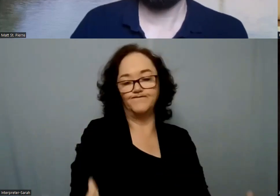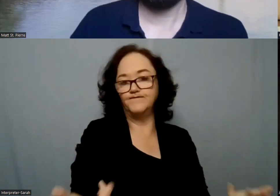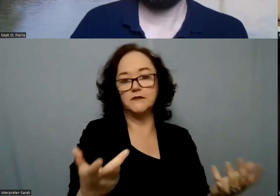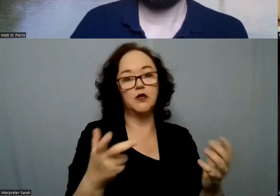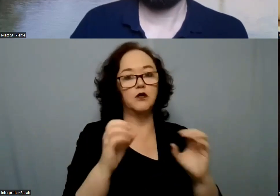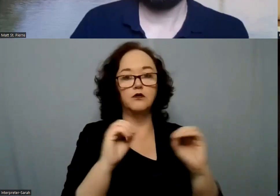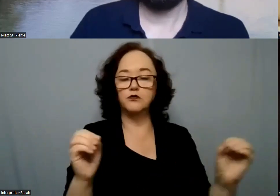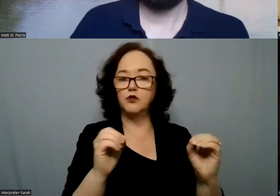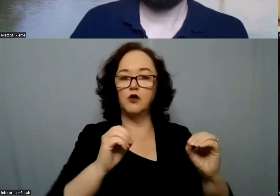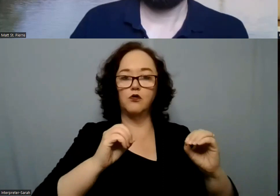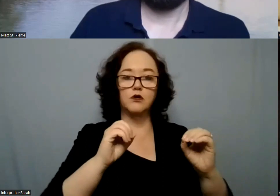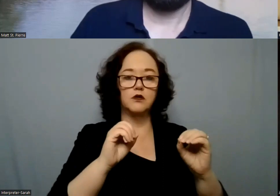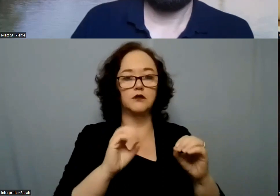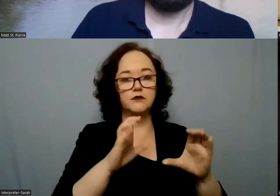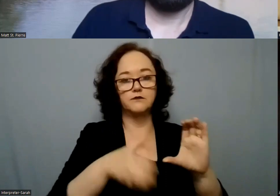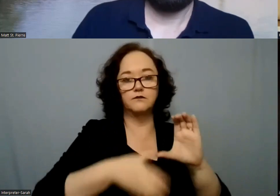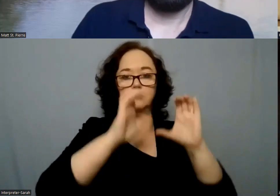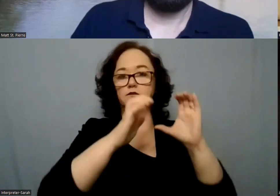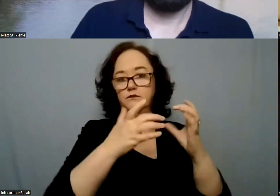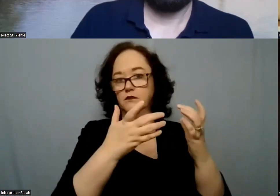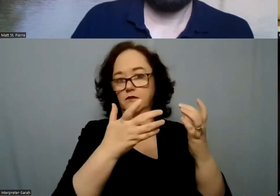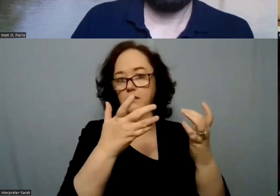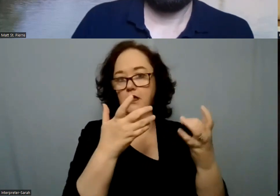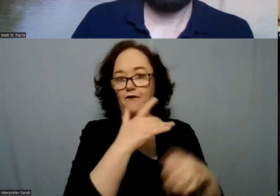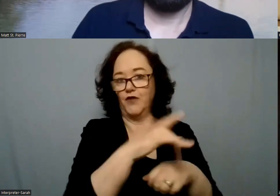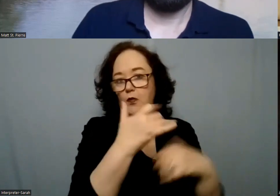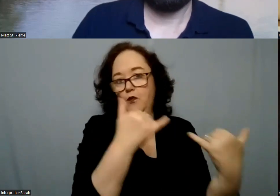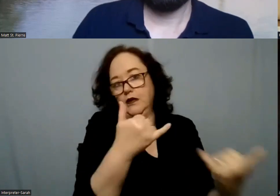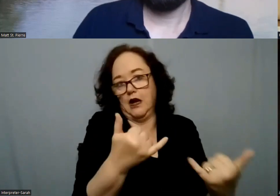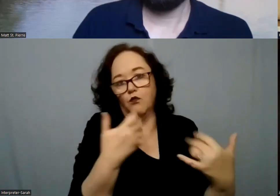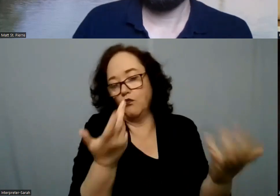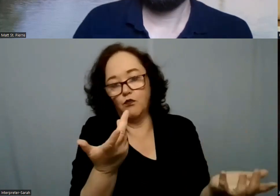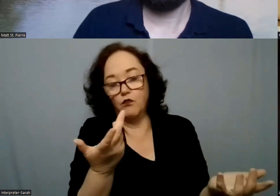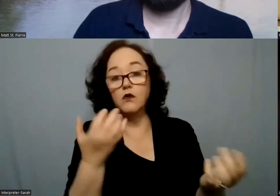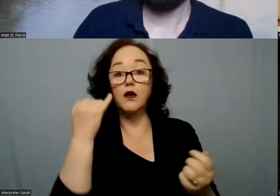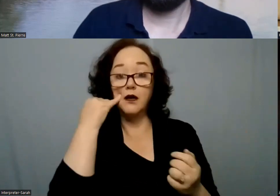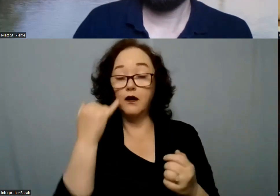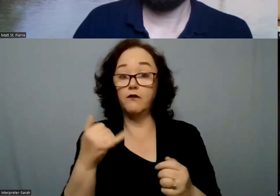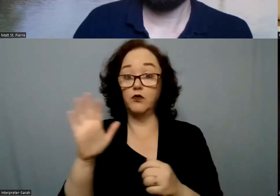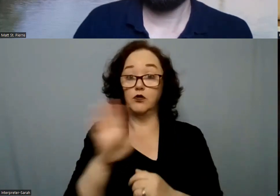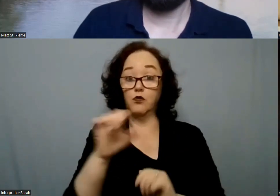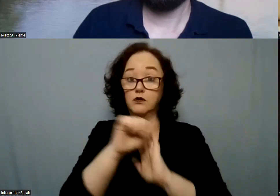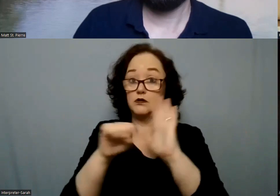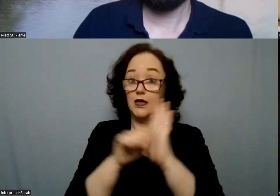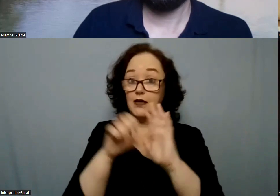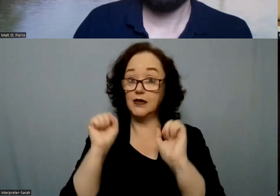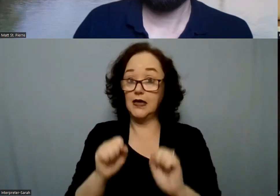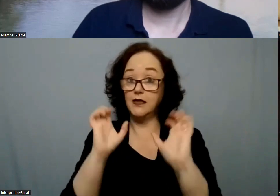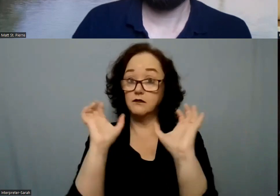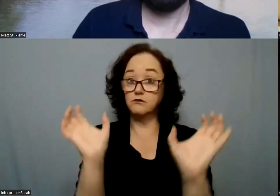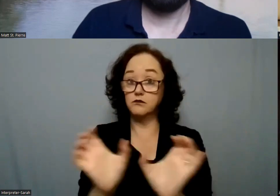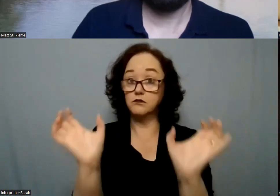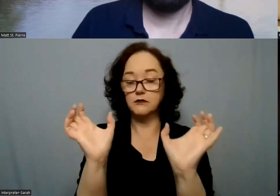available currently. So it really, whether you can get certified by your state will depend on what that state